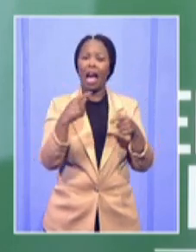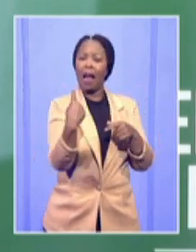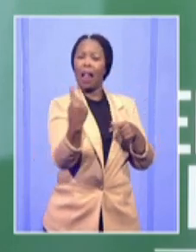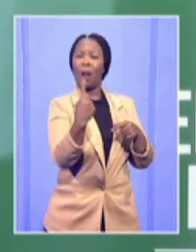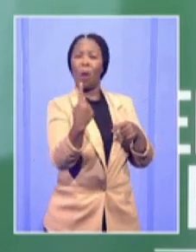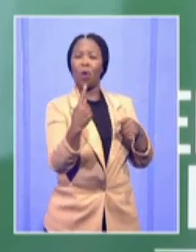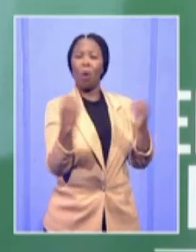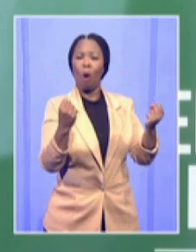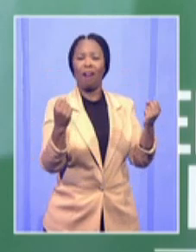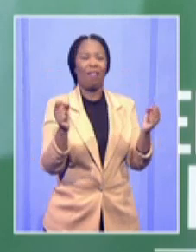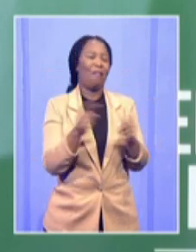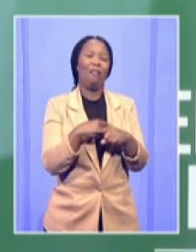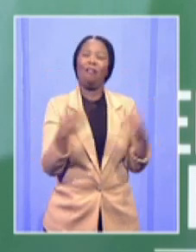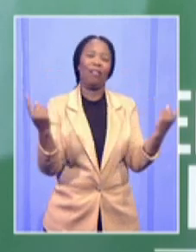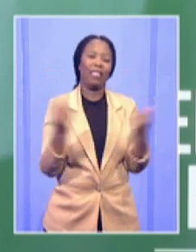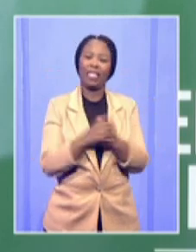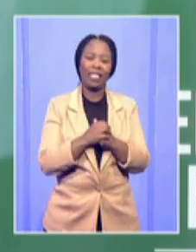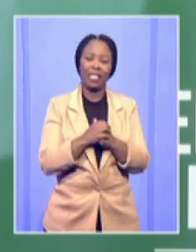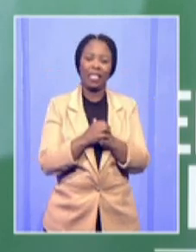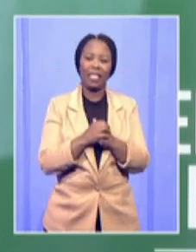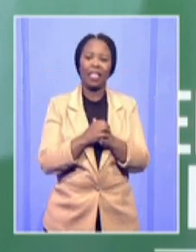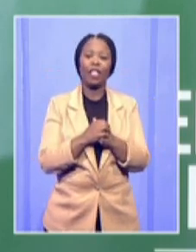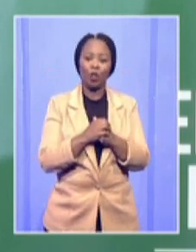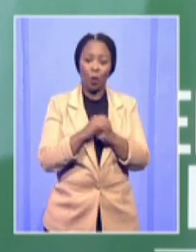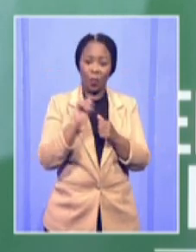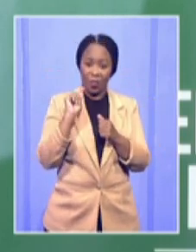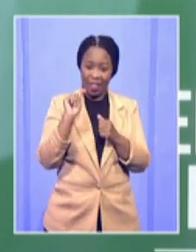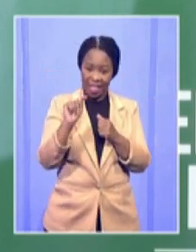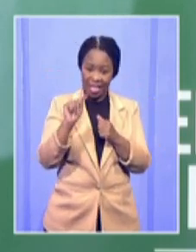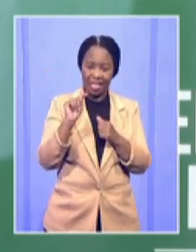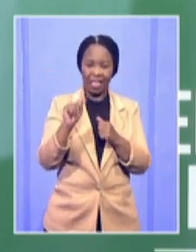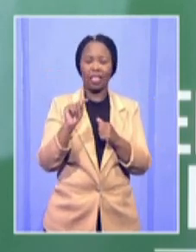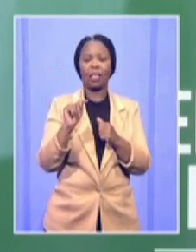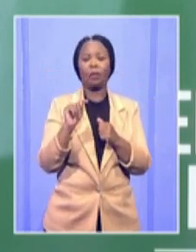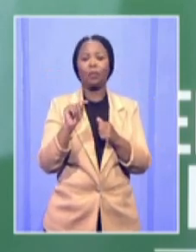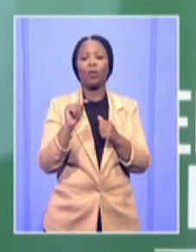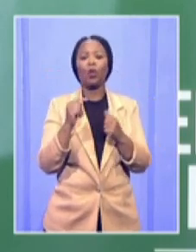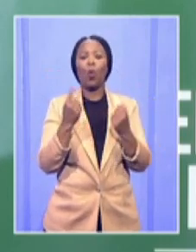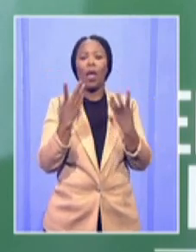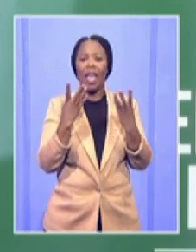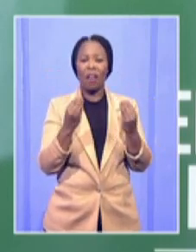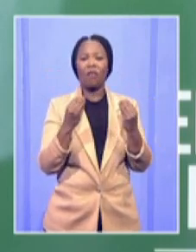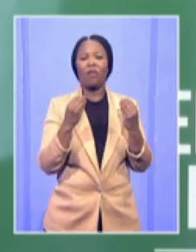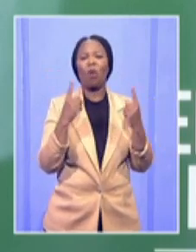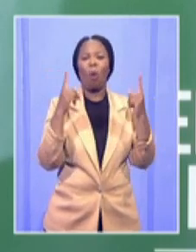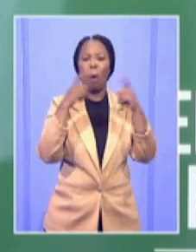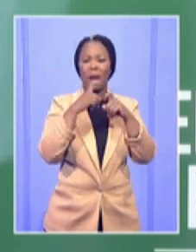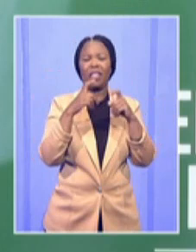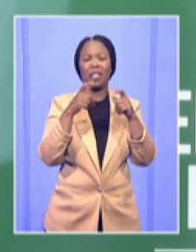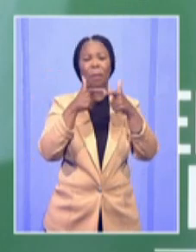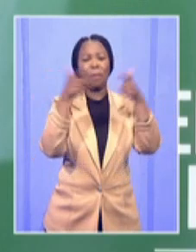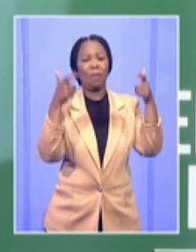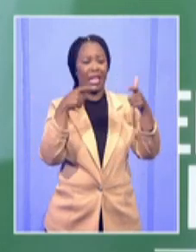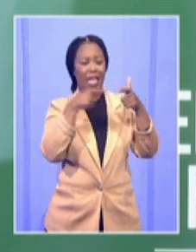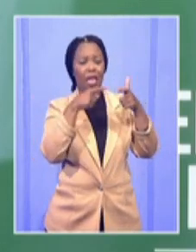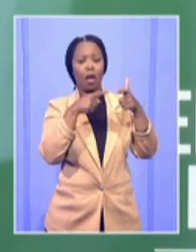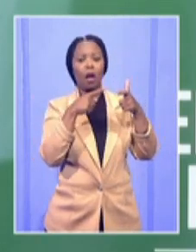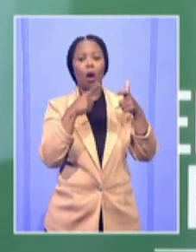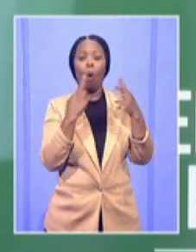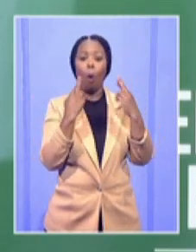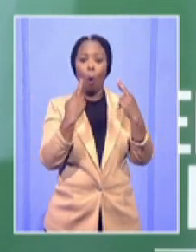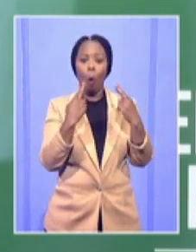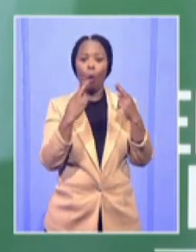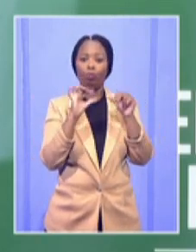deal with them alone. As such, these types of compacts that we see, we hope that they can be sustained.